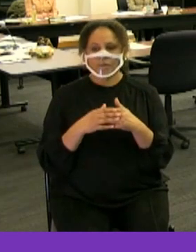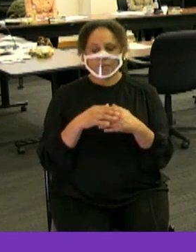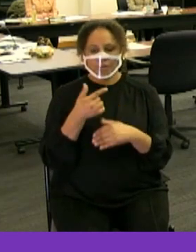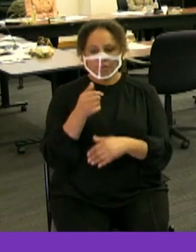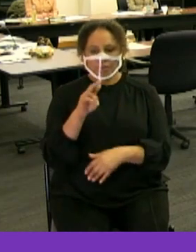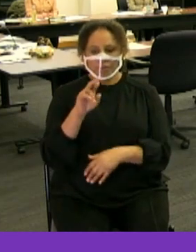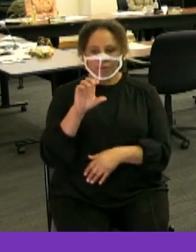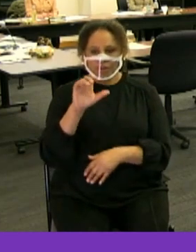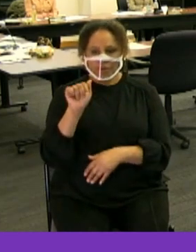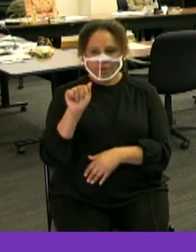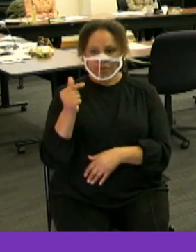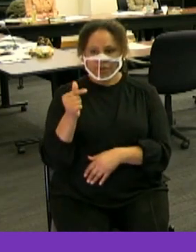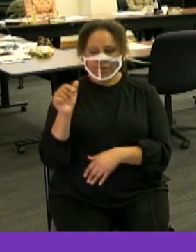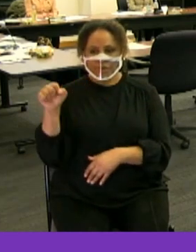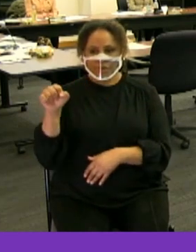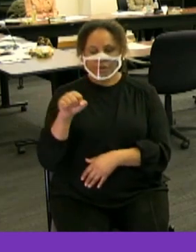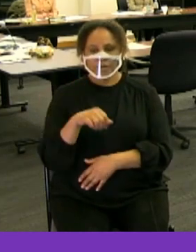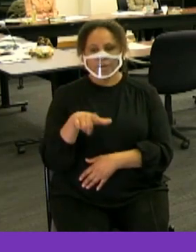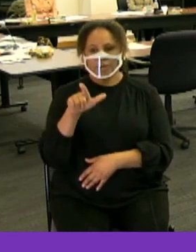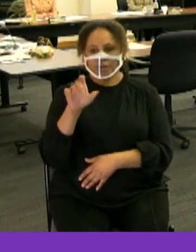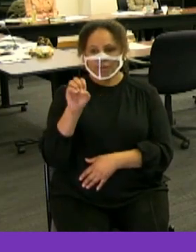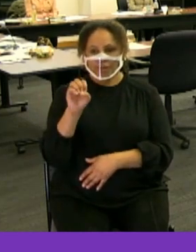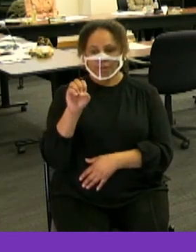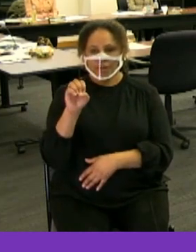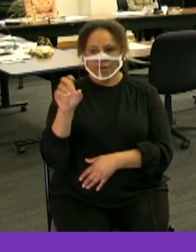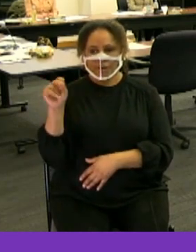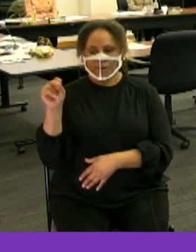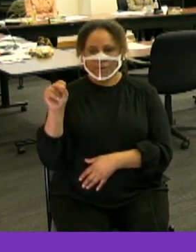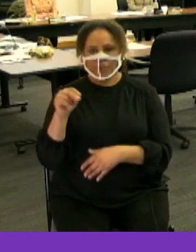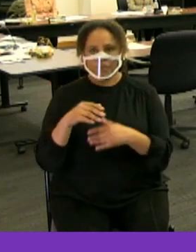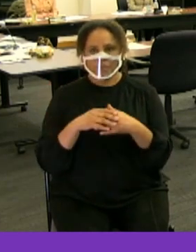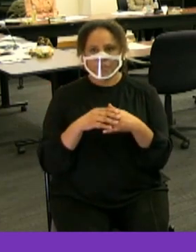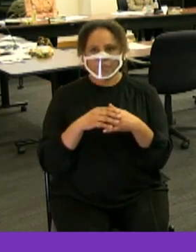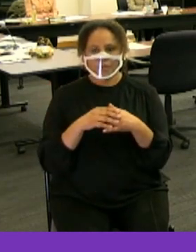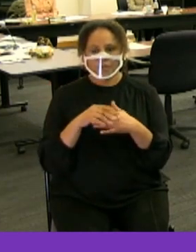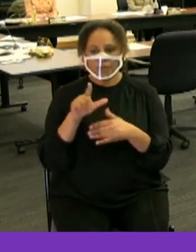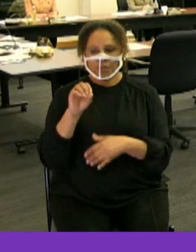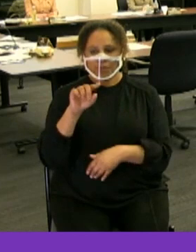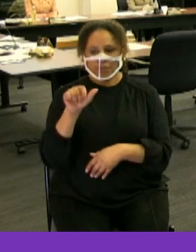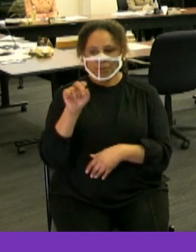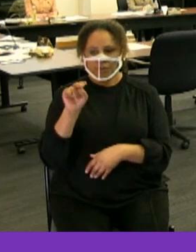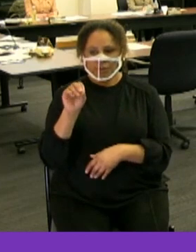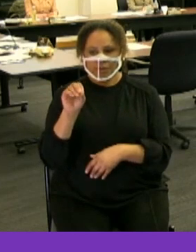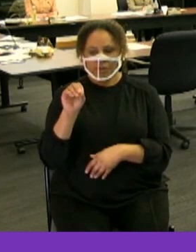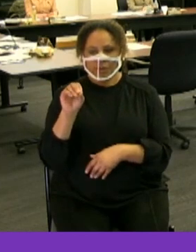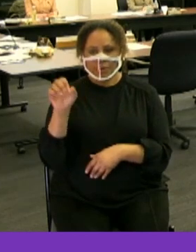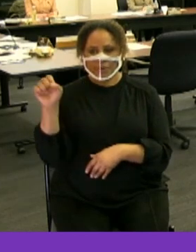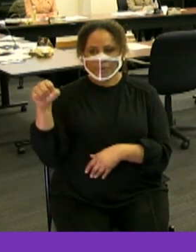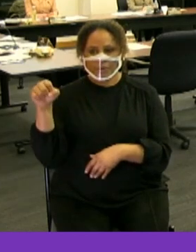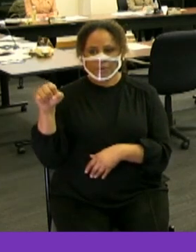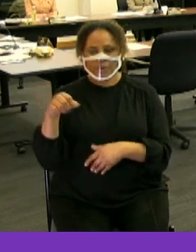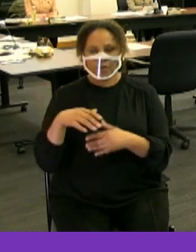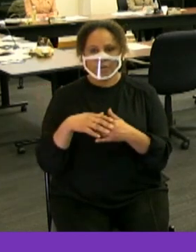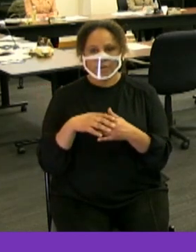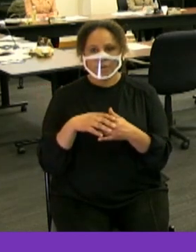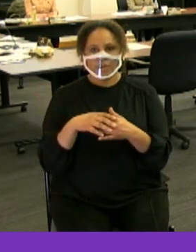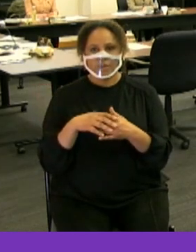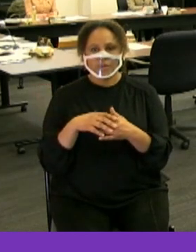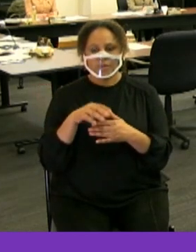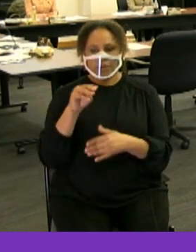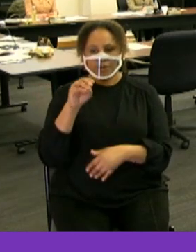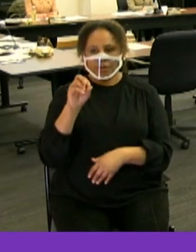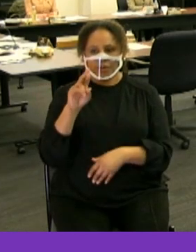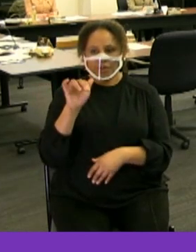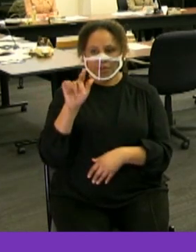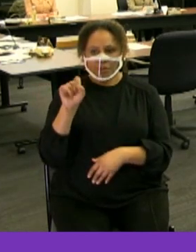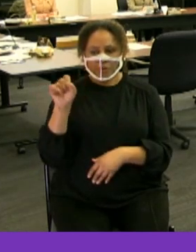Garcia Guillen, Yes. Lee, No. Lozano, Yes.